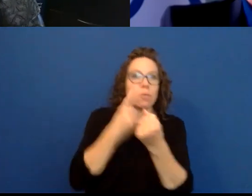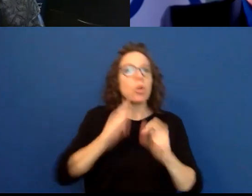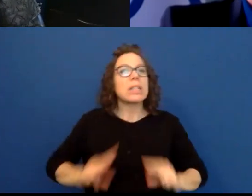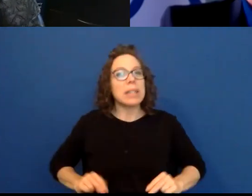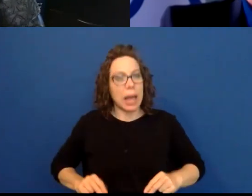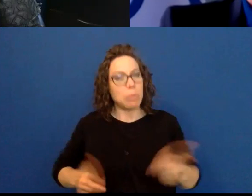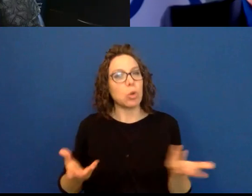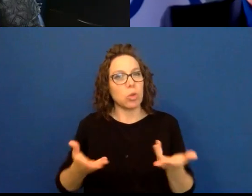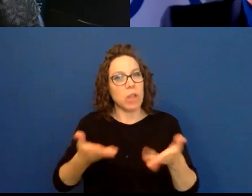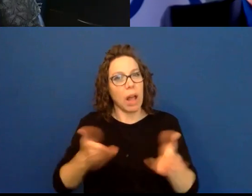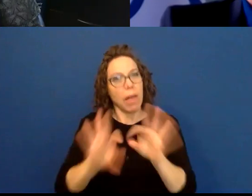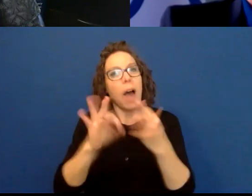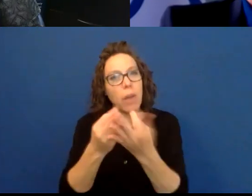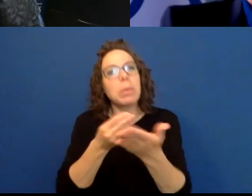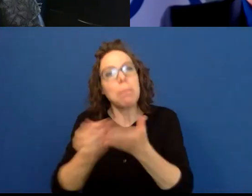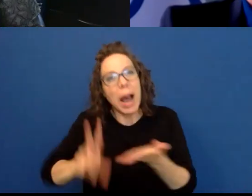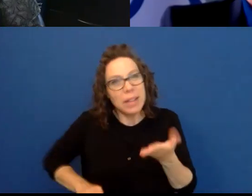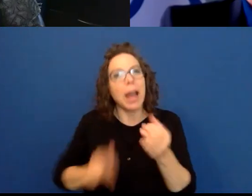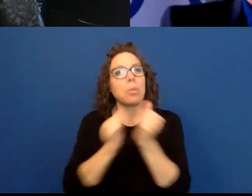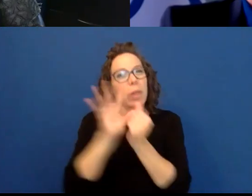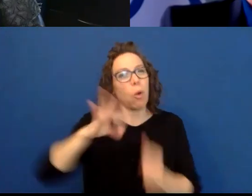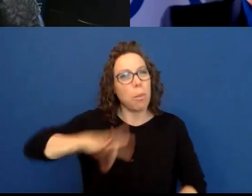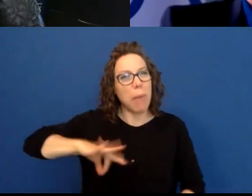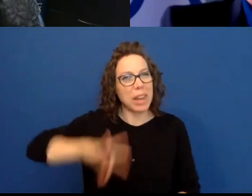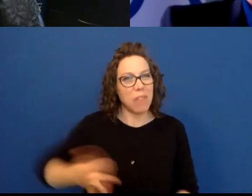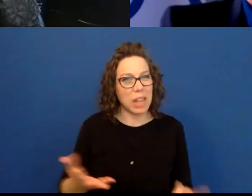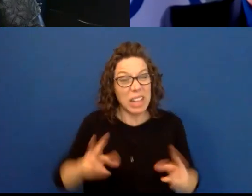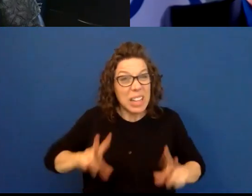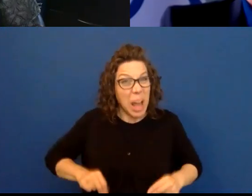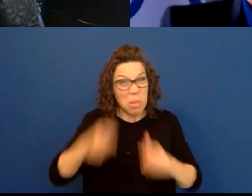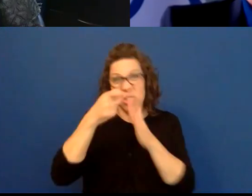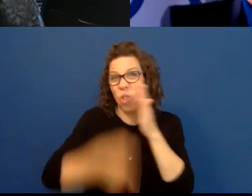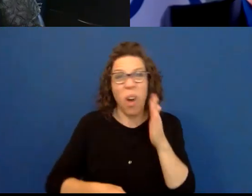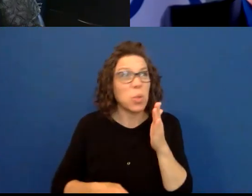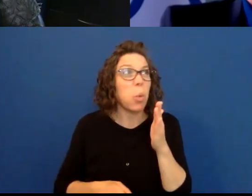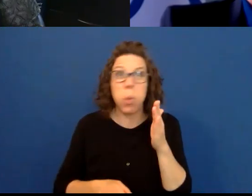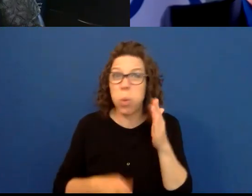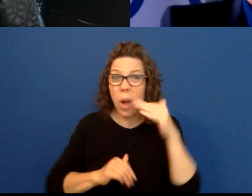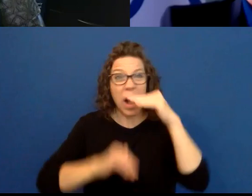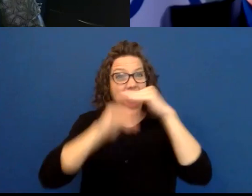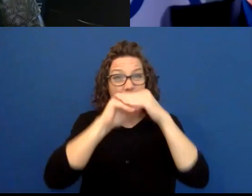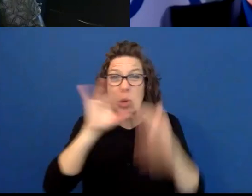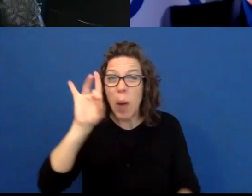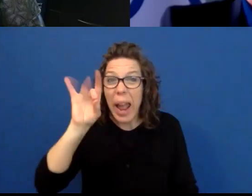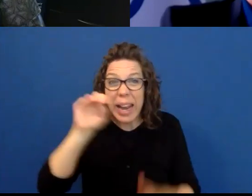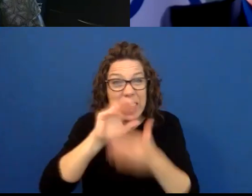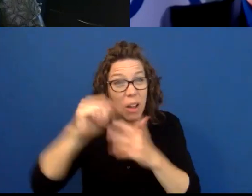allows families to buy diapers with benefits. All diapers can cost up to $80 per month per child.